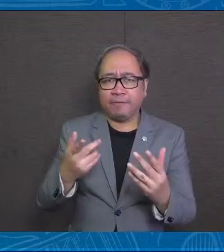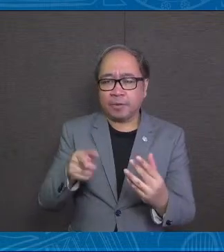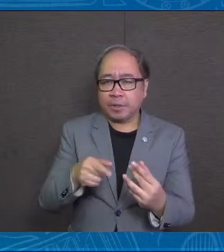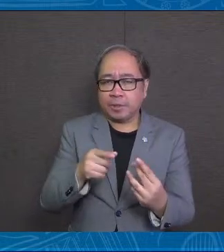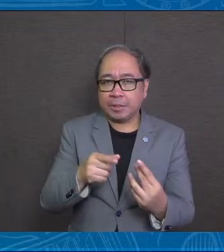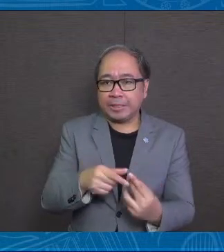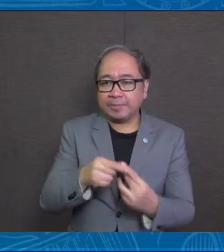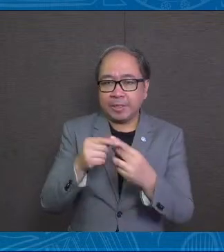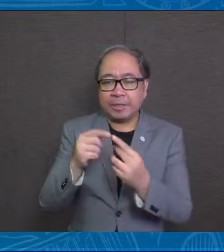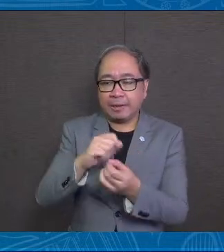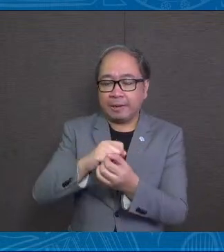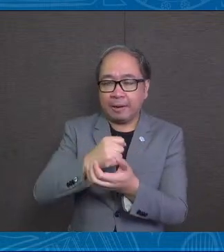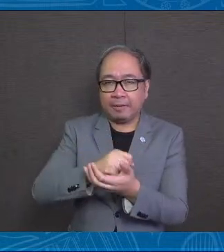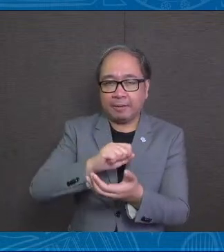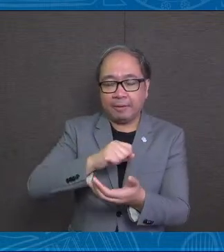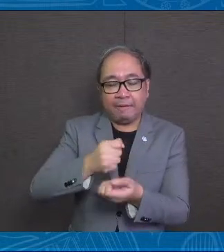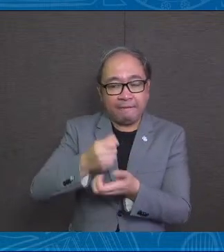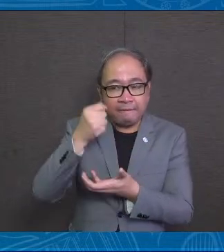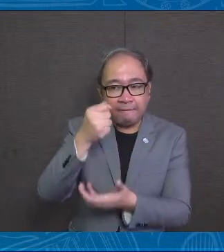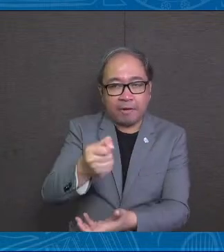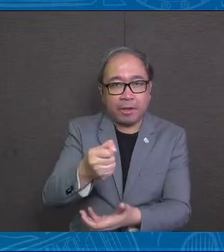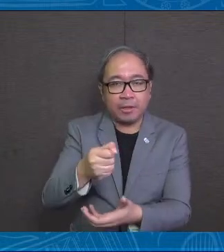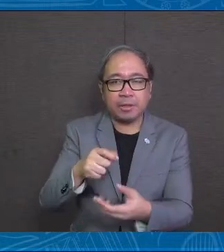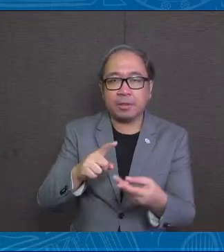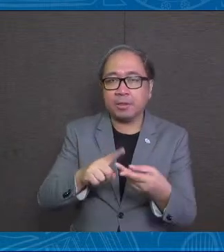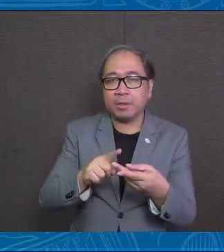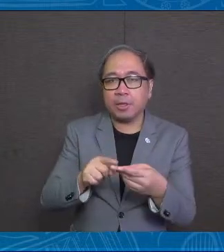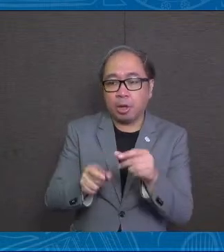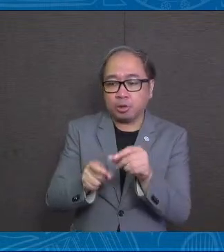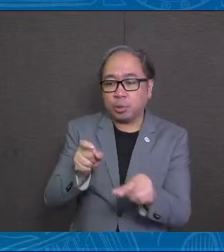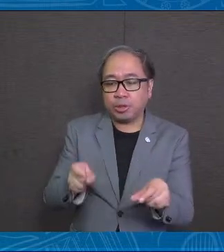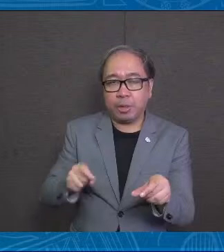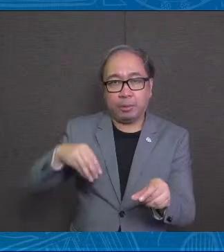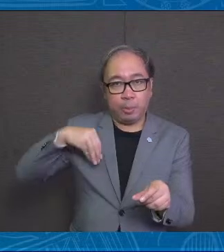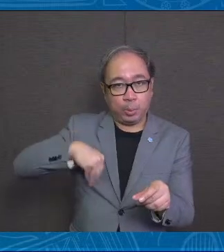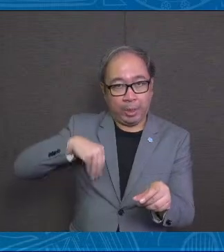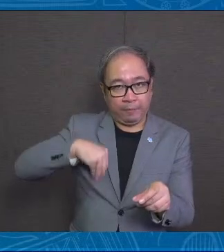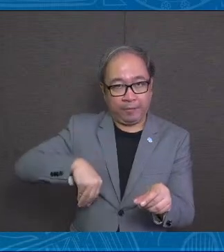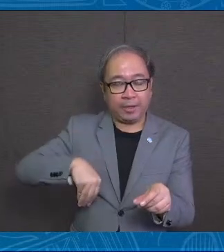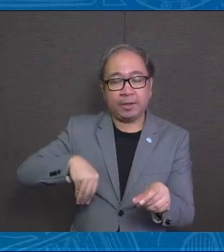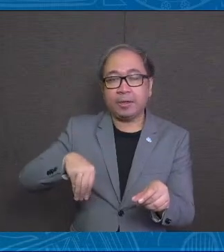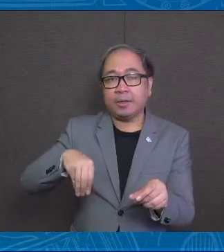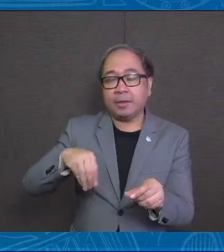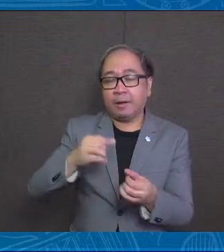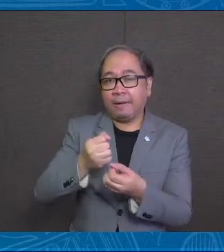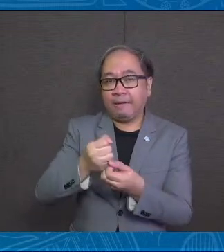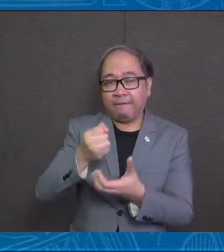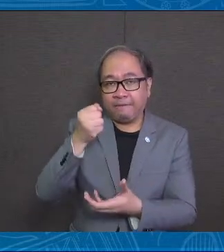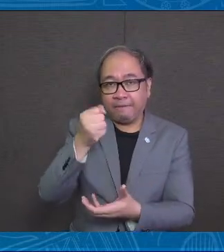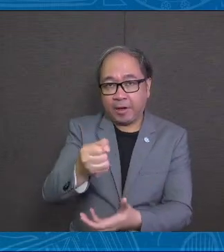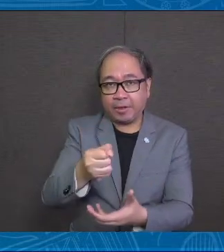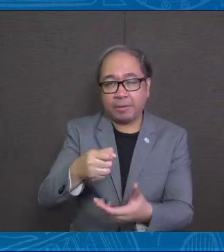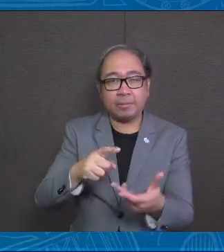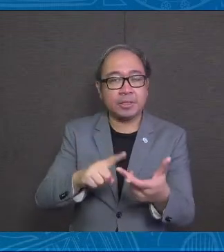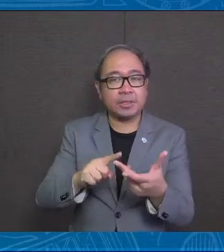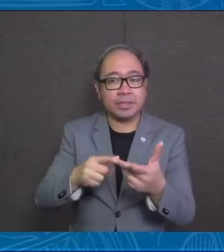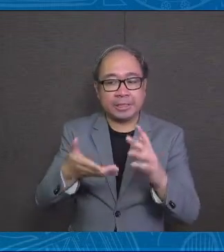social welfare fund and also the disaster management